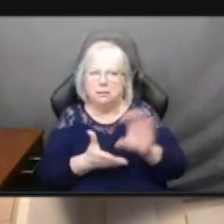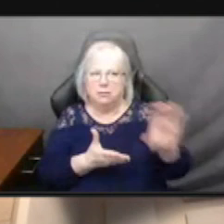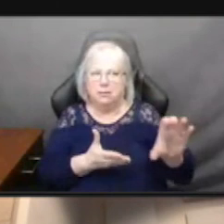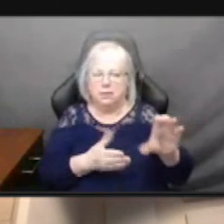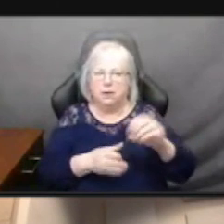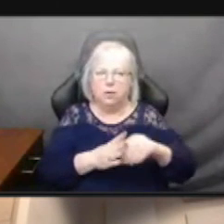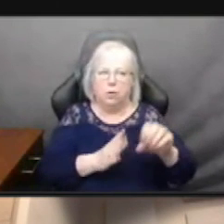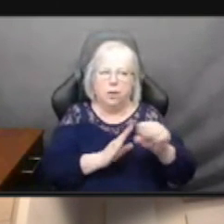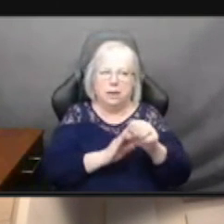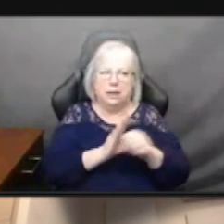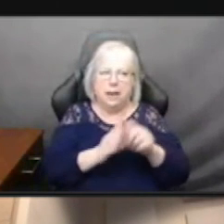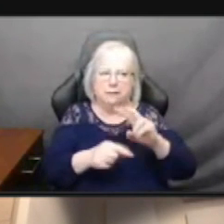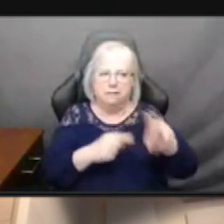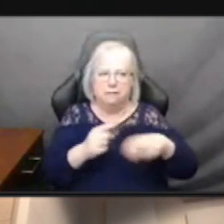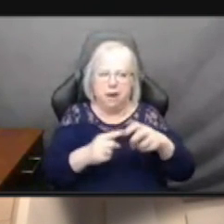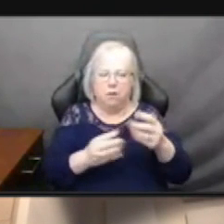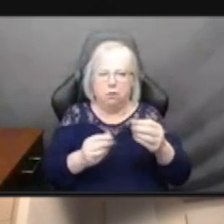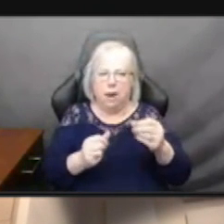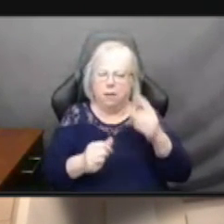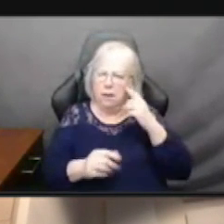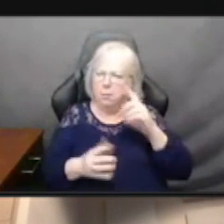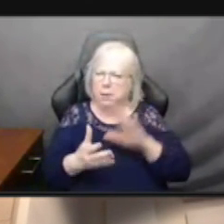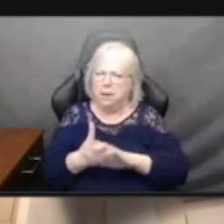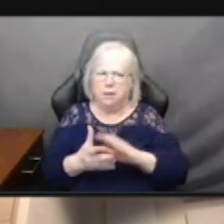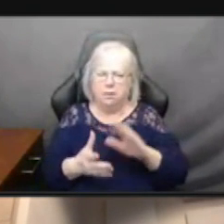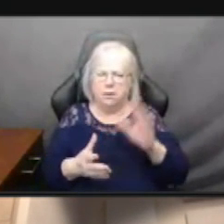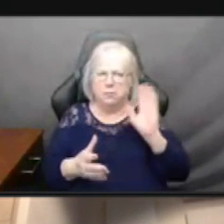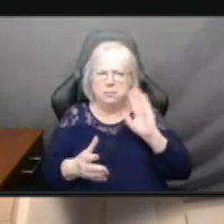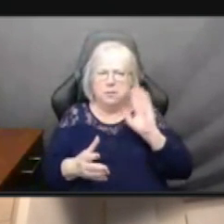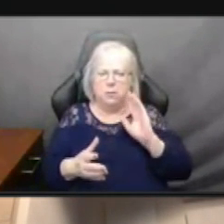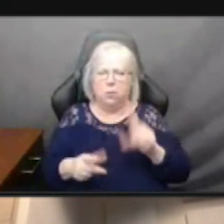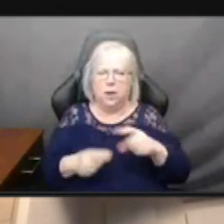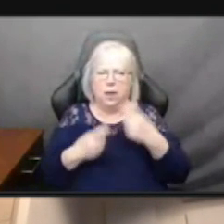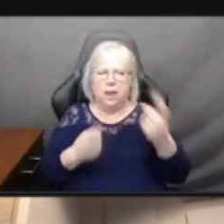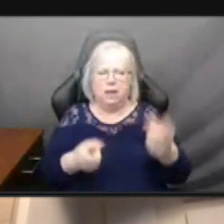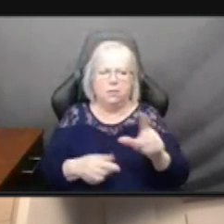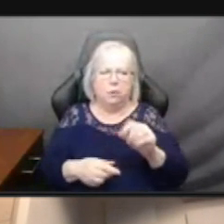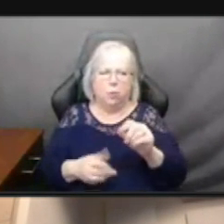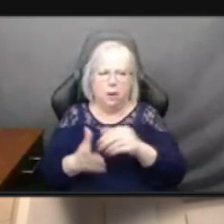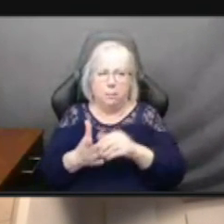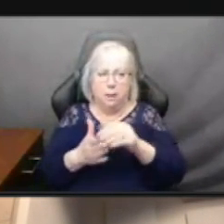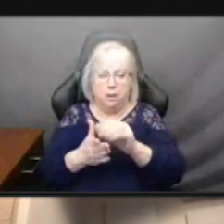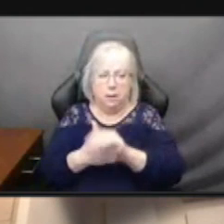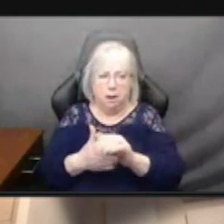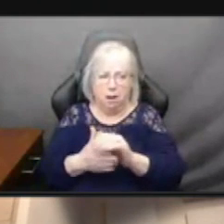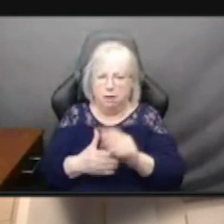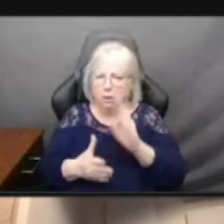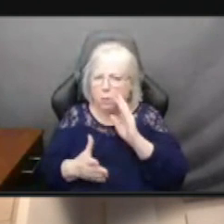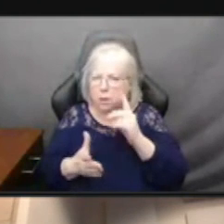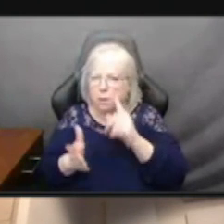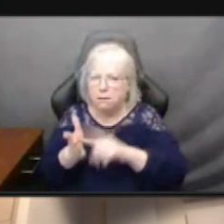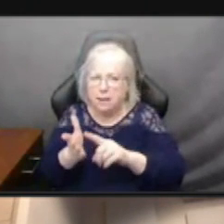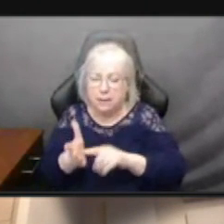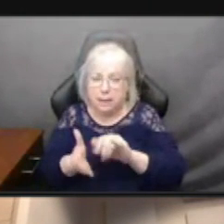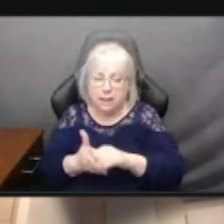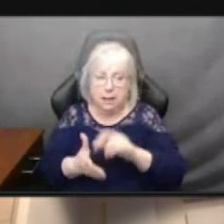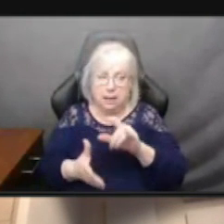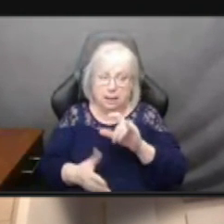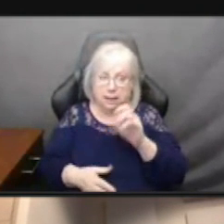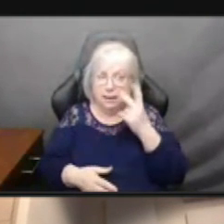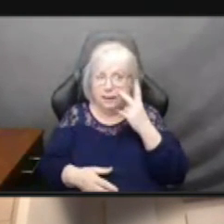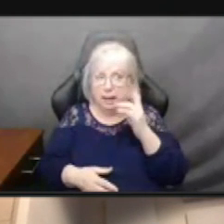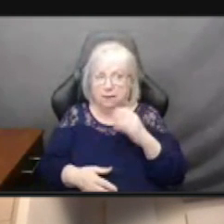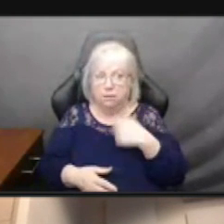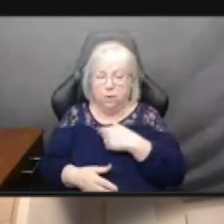gave them $3 million. So would you please look into this and see if that's something that we would want to